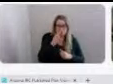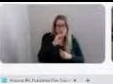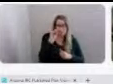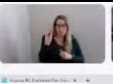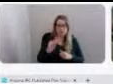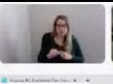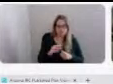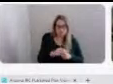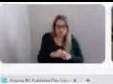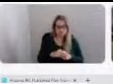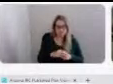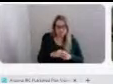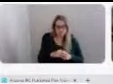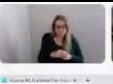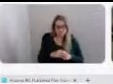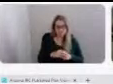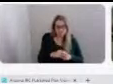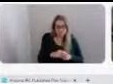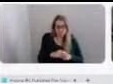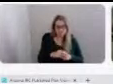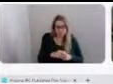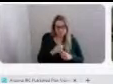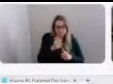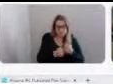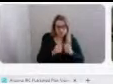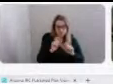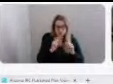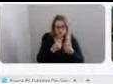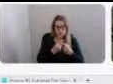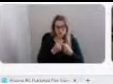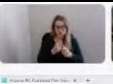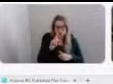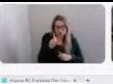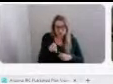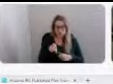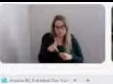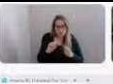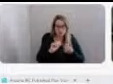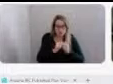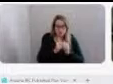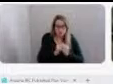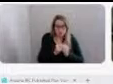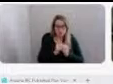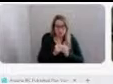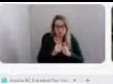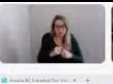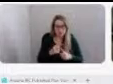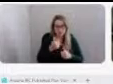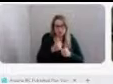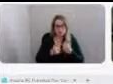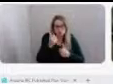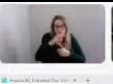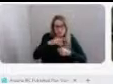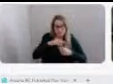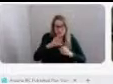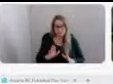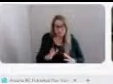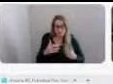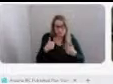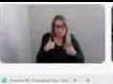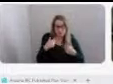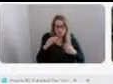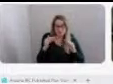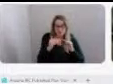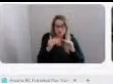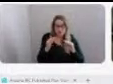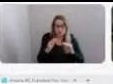spread each comp each district should be competitive so that every voter can have an equal